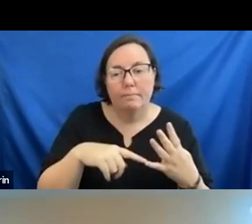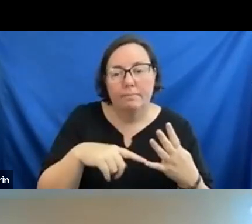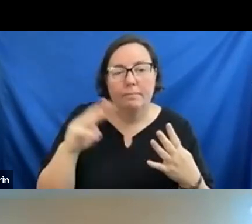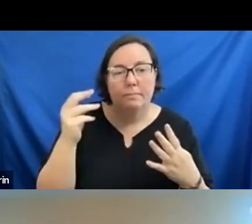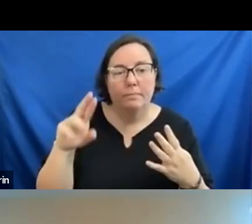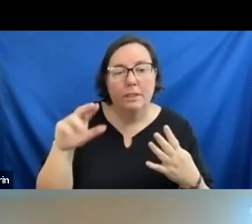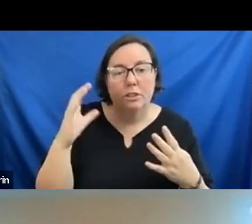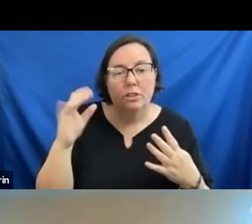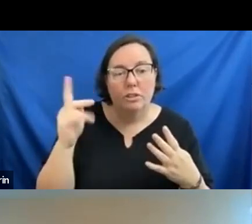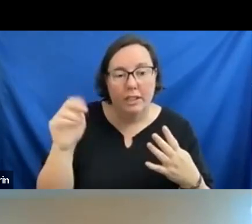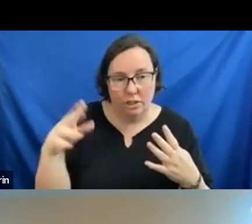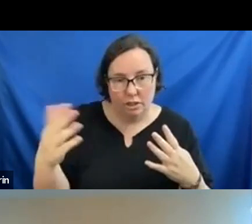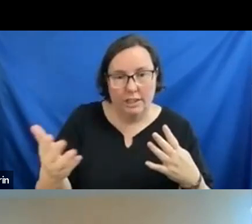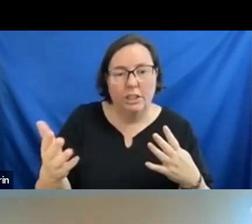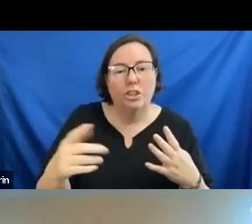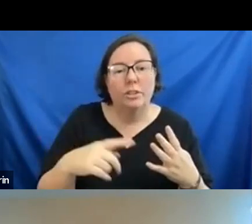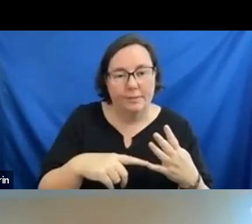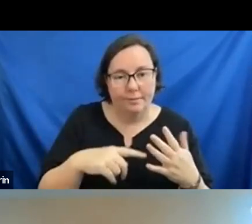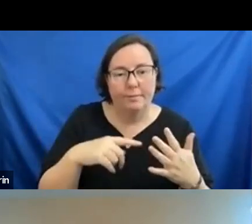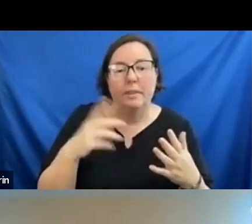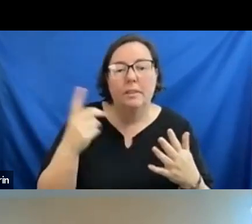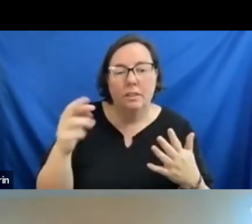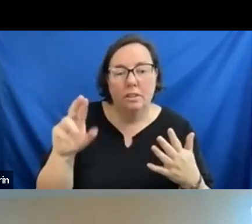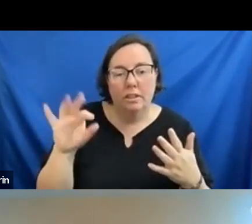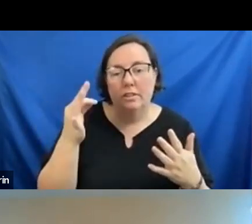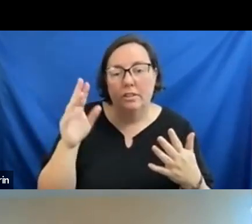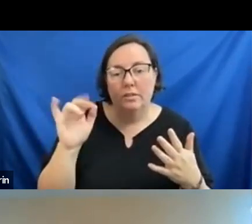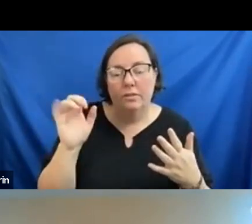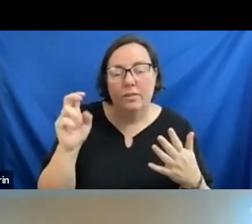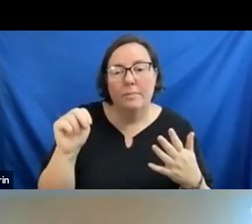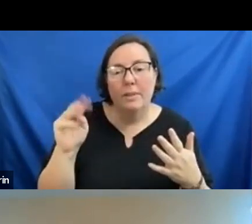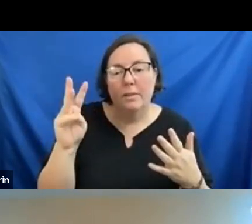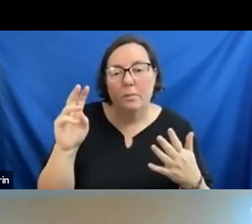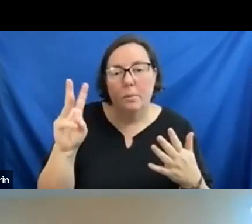Mr. Kreger. Present. Dr. Freeman Wisdom.